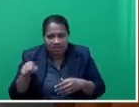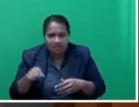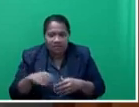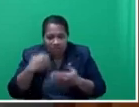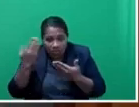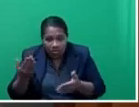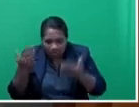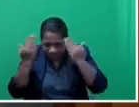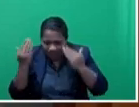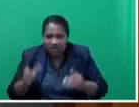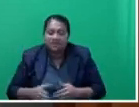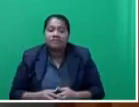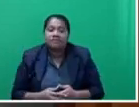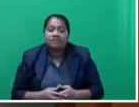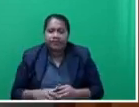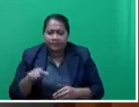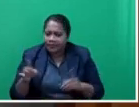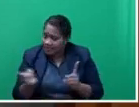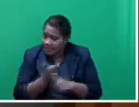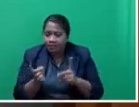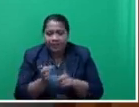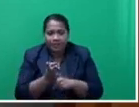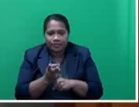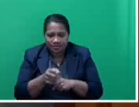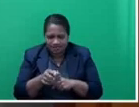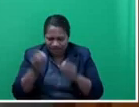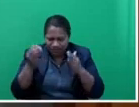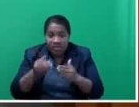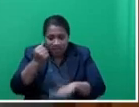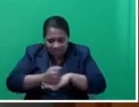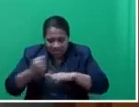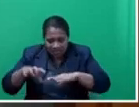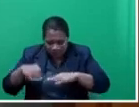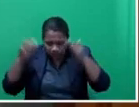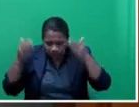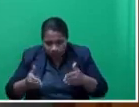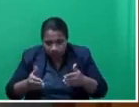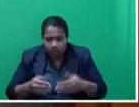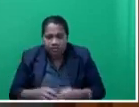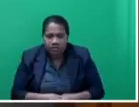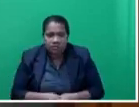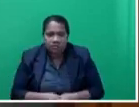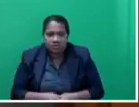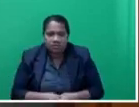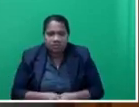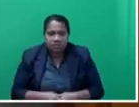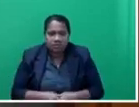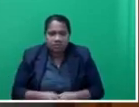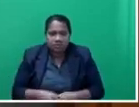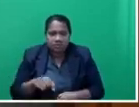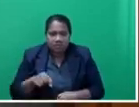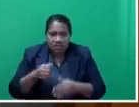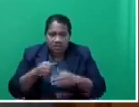Speaker. So that's an important aspect that the government must re-look at in having to place the Poverty Monitoring Unit in